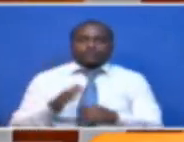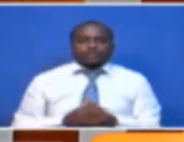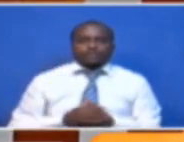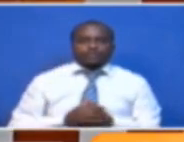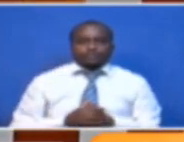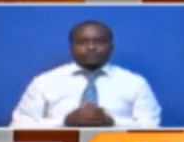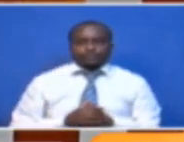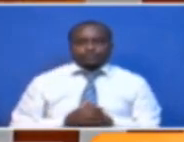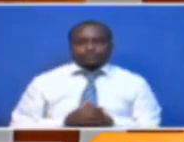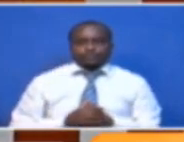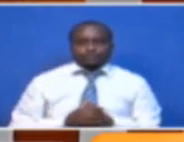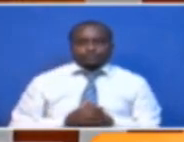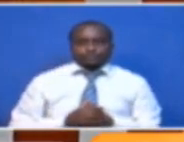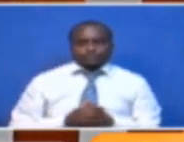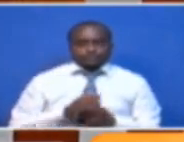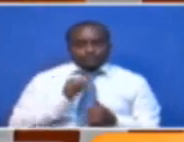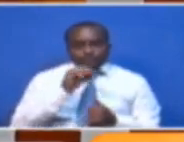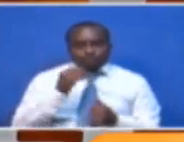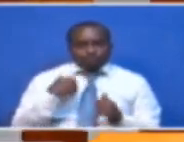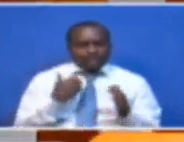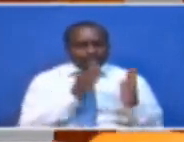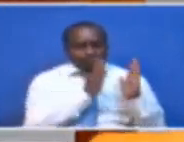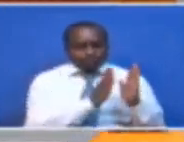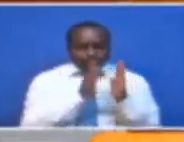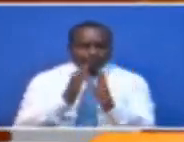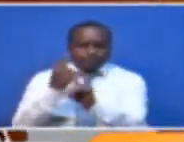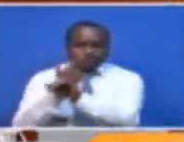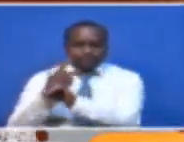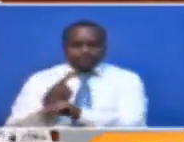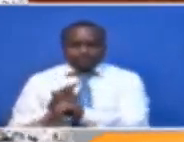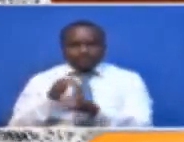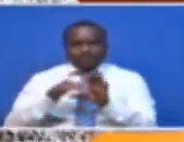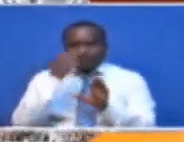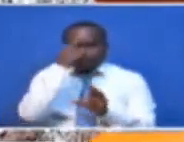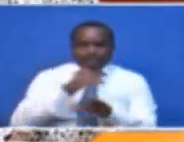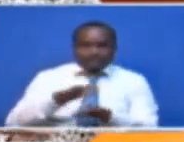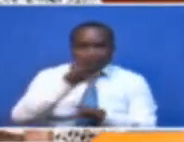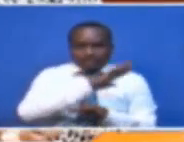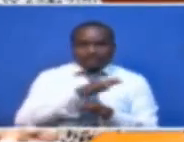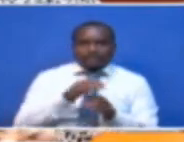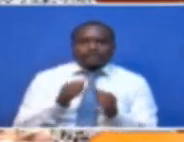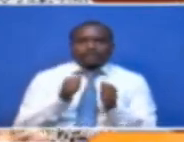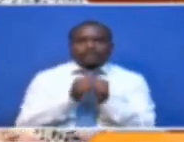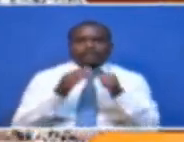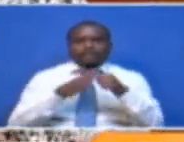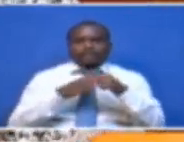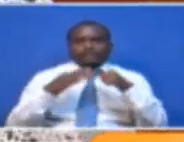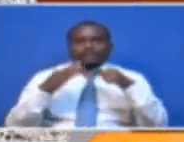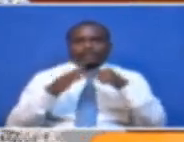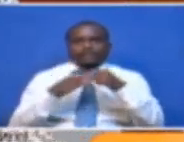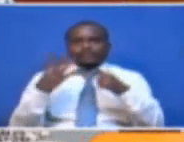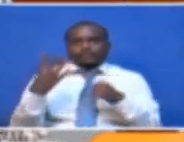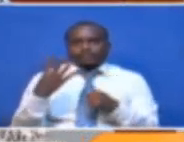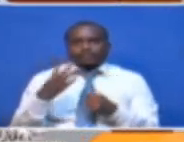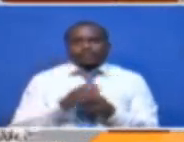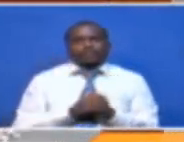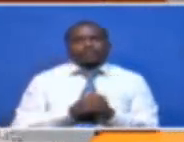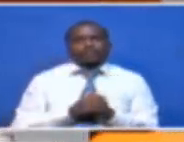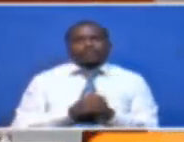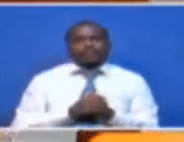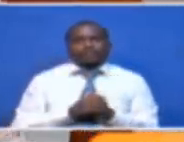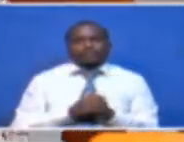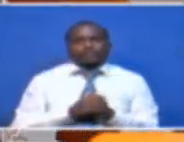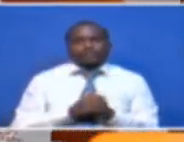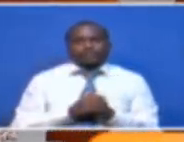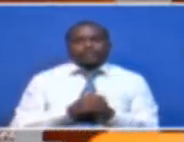Yes. So there were a series of coups in Asia. Remember? 1984. Mm. Yeah. Indira Gandhi. Mm-hmm. Yeah. By his